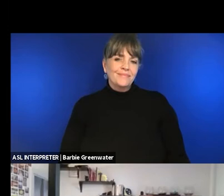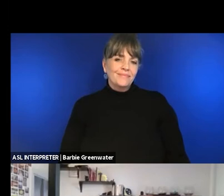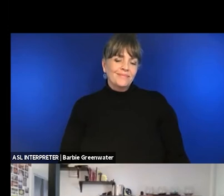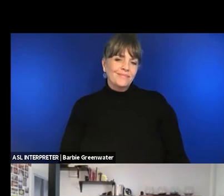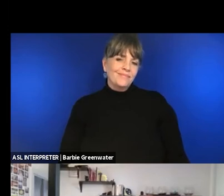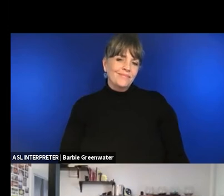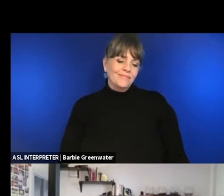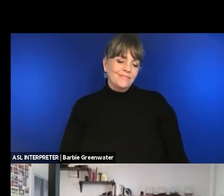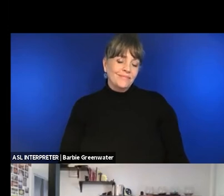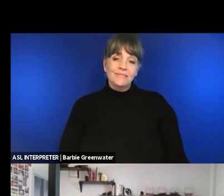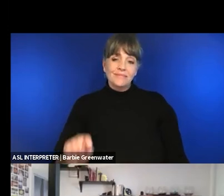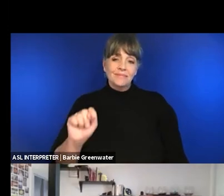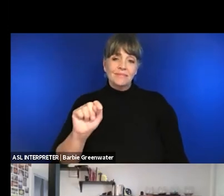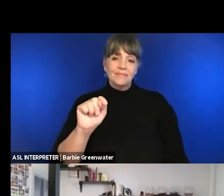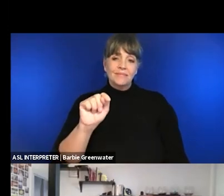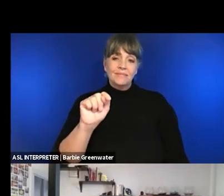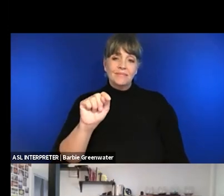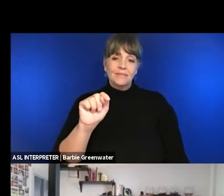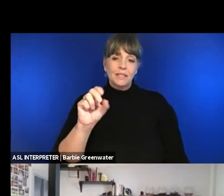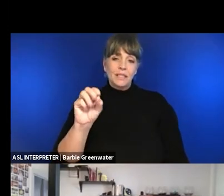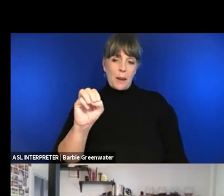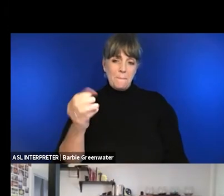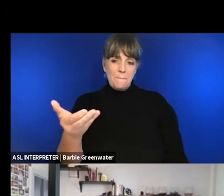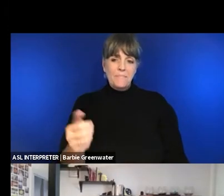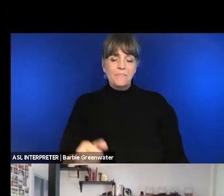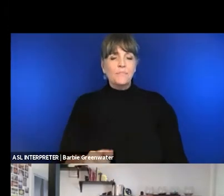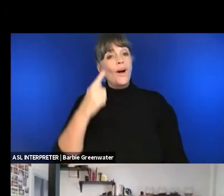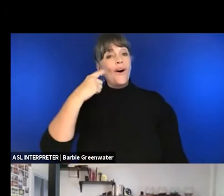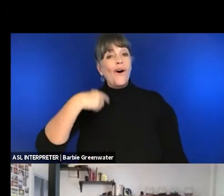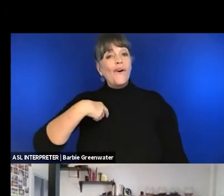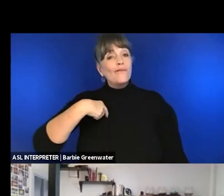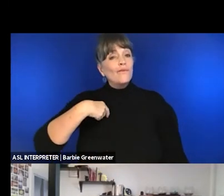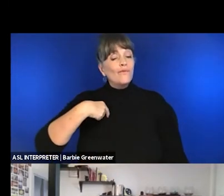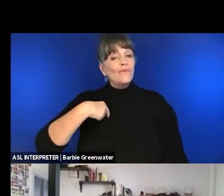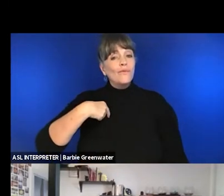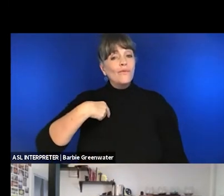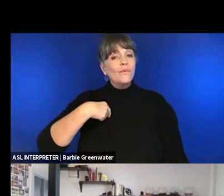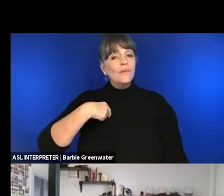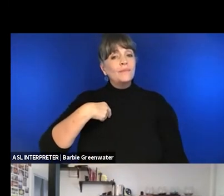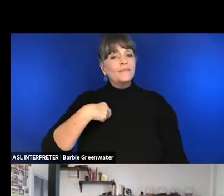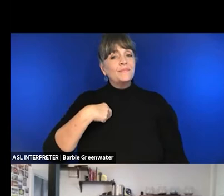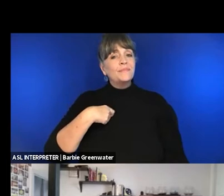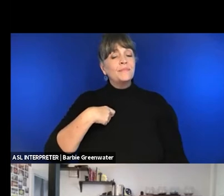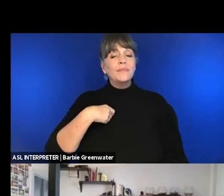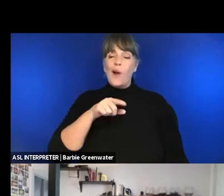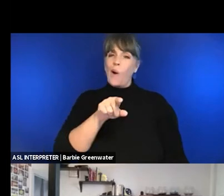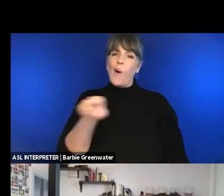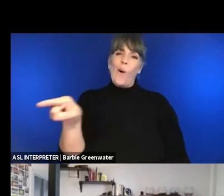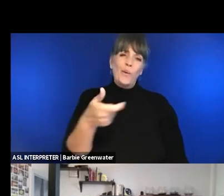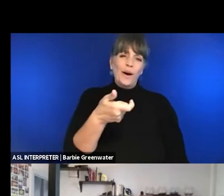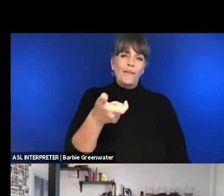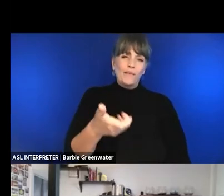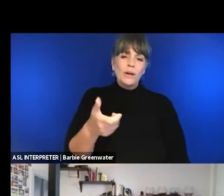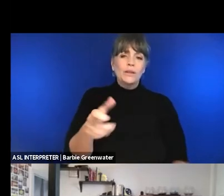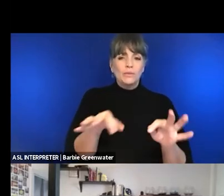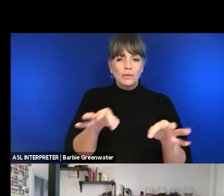Michelle, go ahead, Tom. So I guess for me, we hear from viewers when we describe things